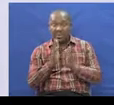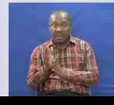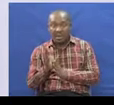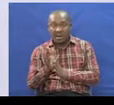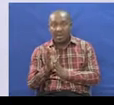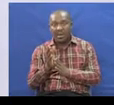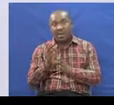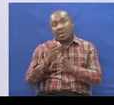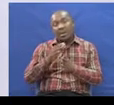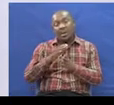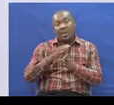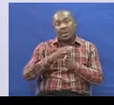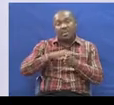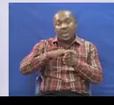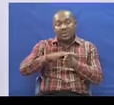reaction